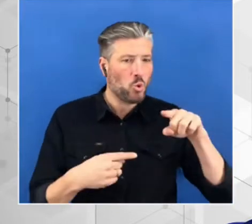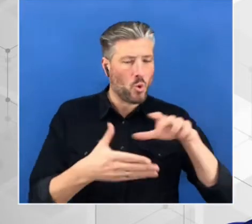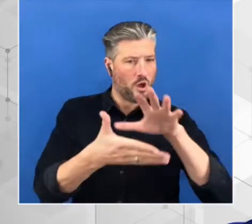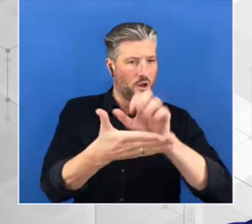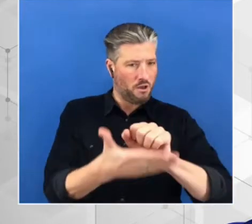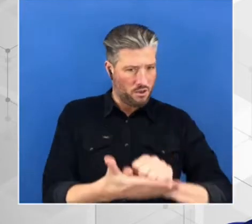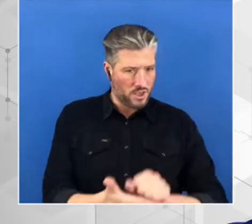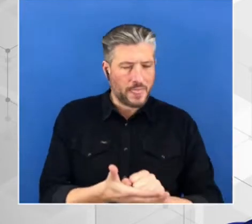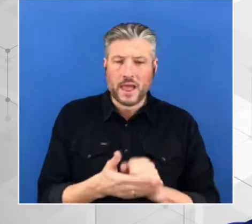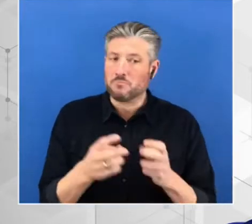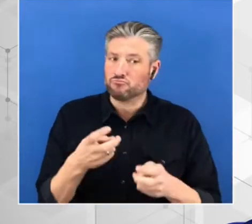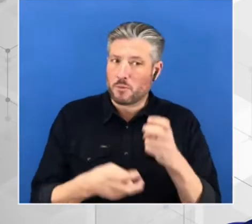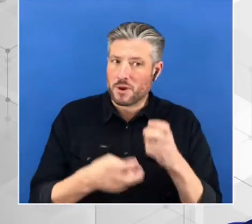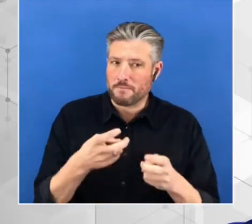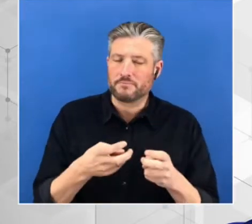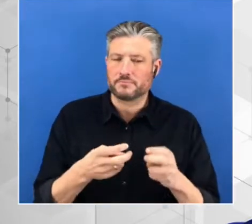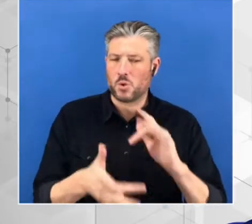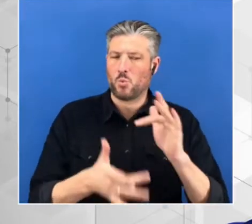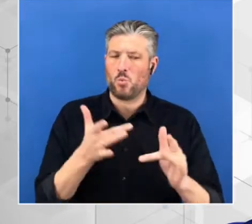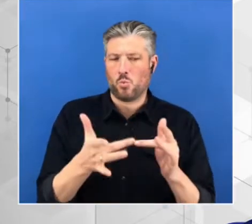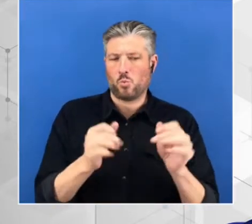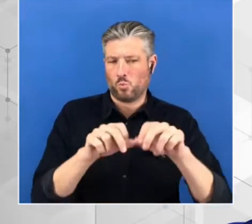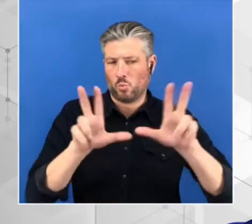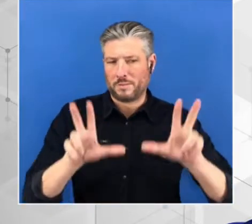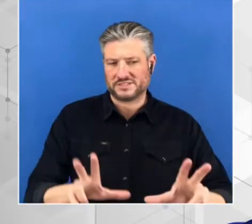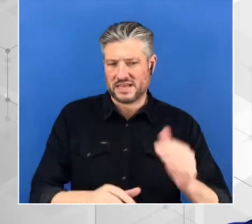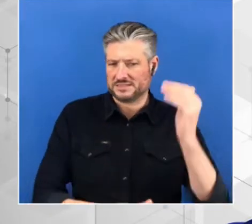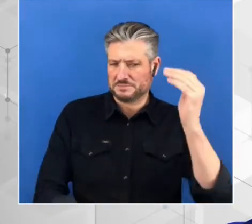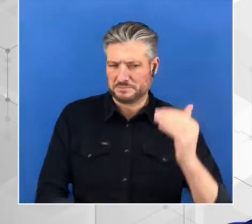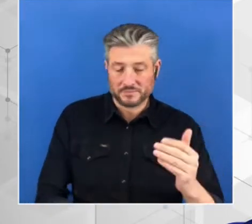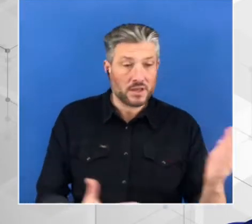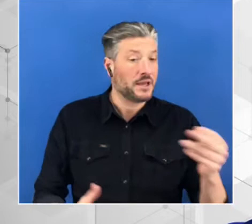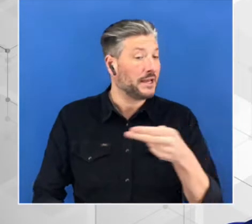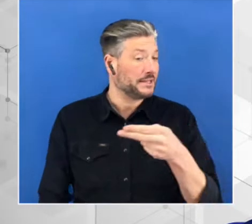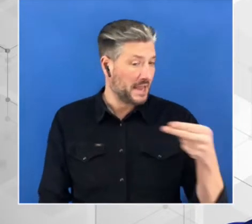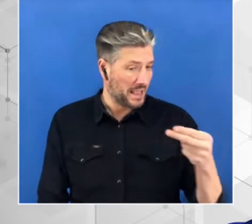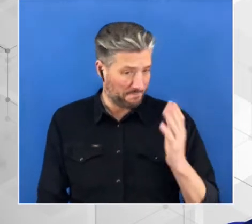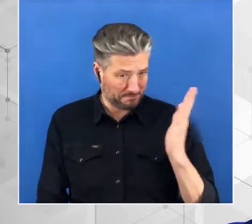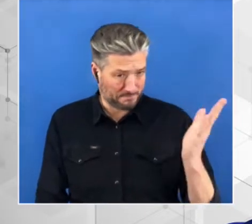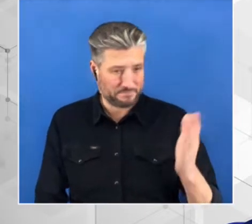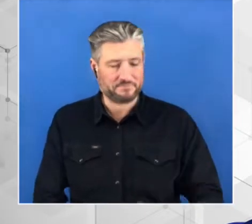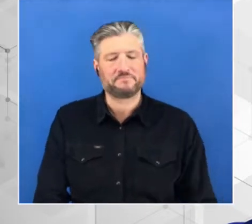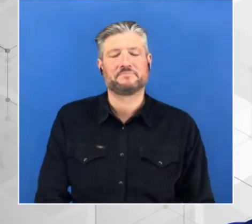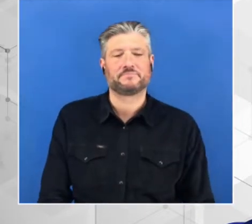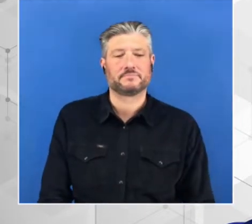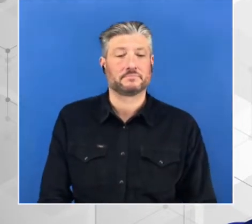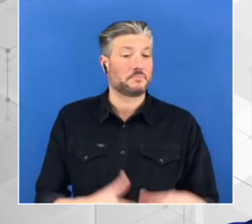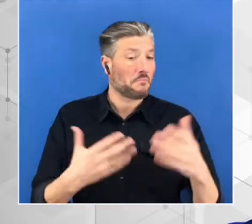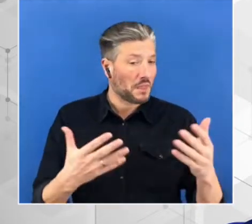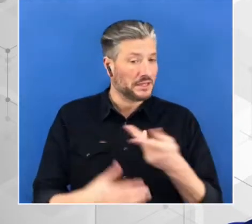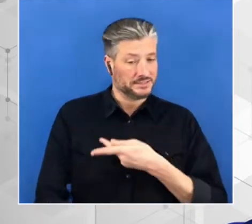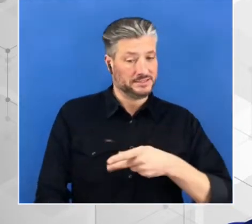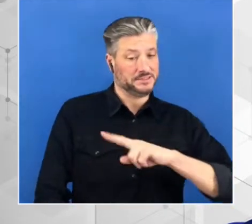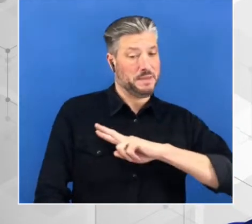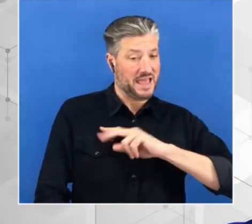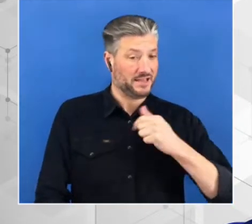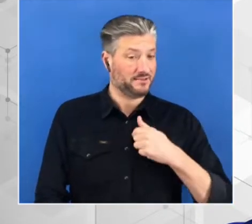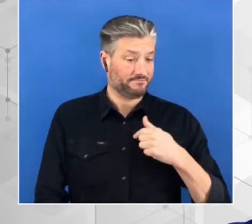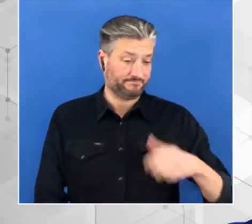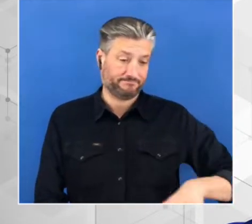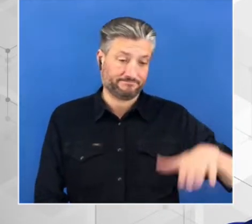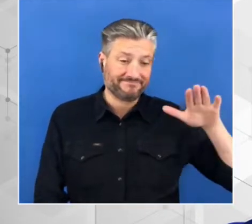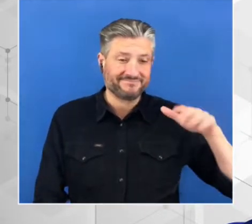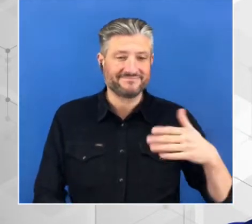So again, my name is Adrián. I'm from Spain. I'm an accessibility software engineer at